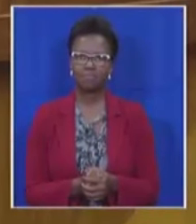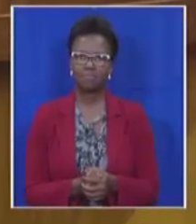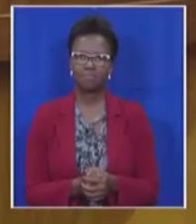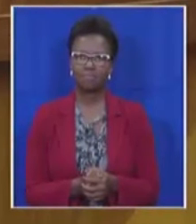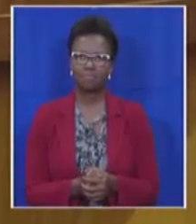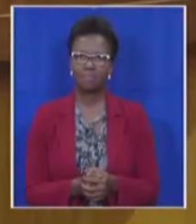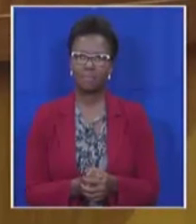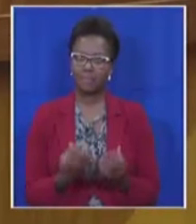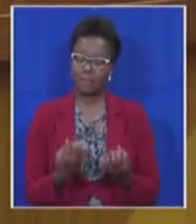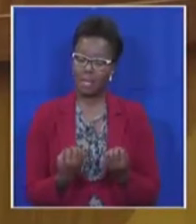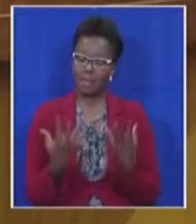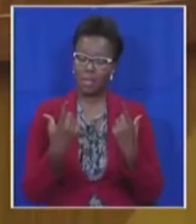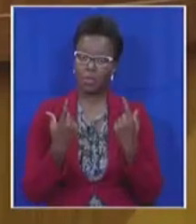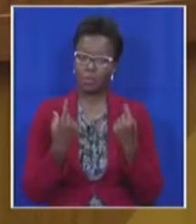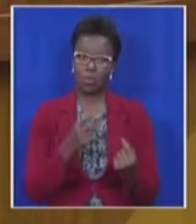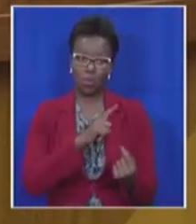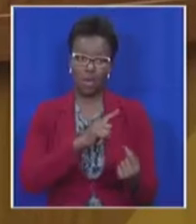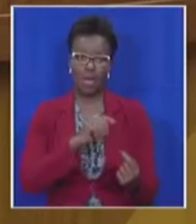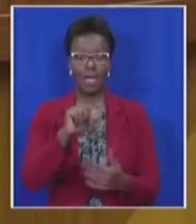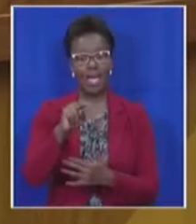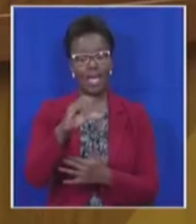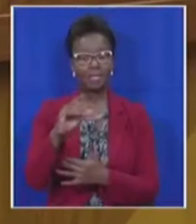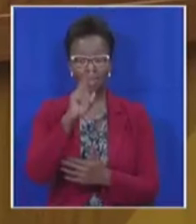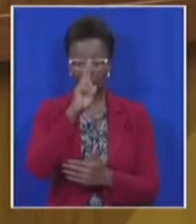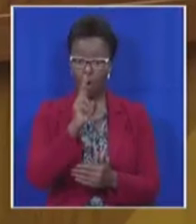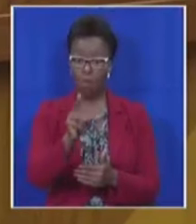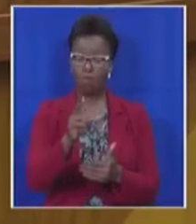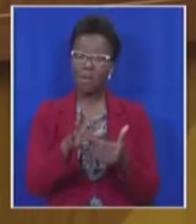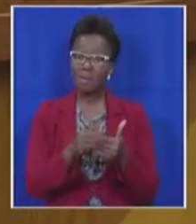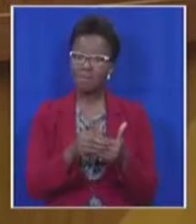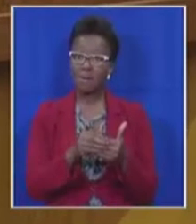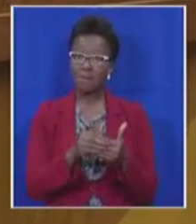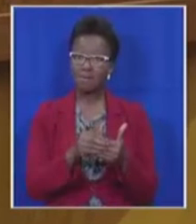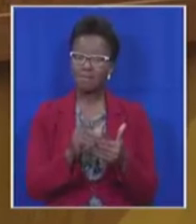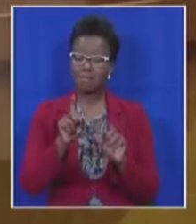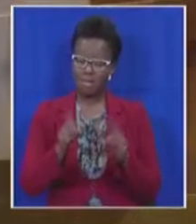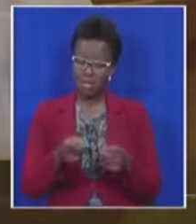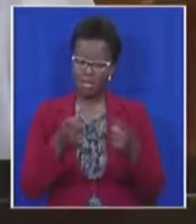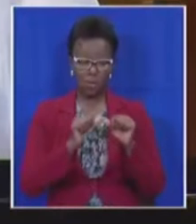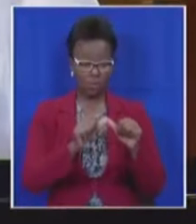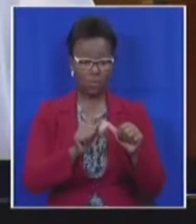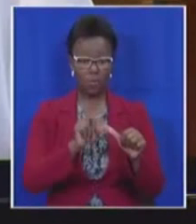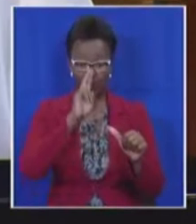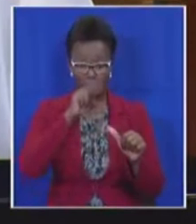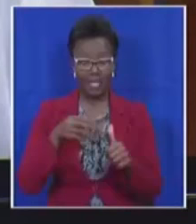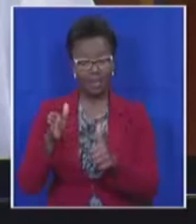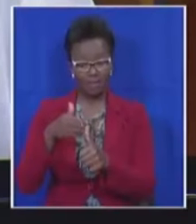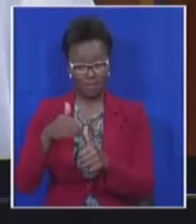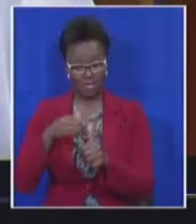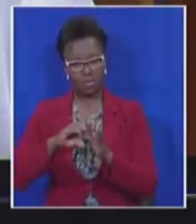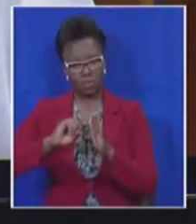Many do so because the ANC government fails to... Honourable Member, consistent. You can't proceed without reacting to my request to